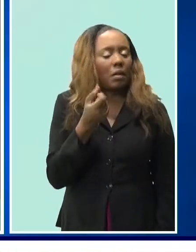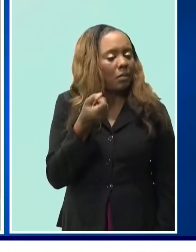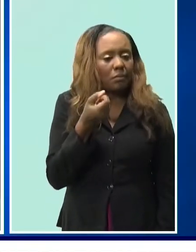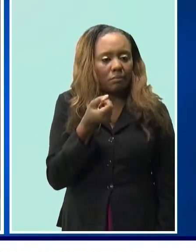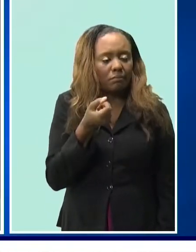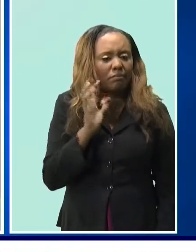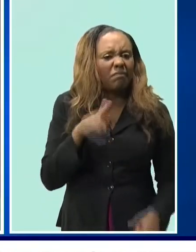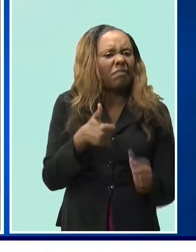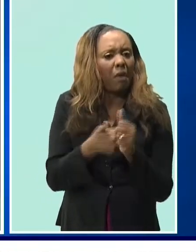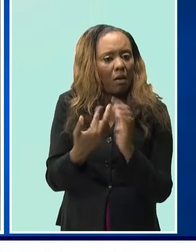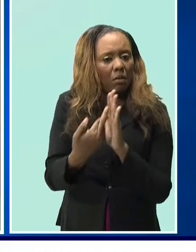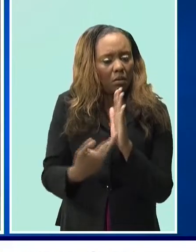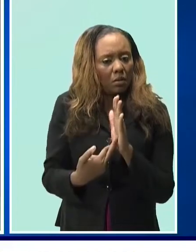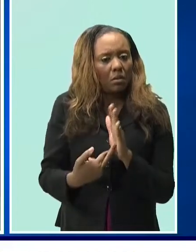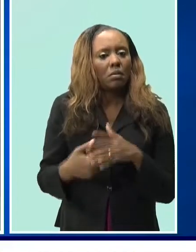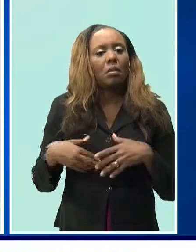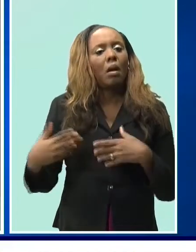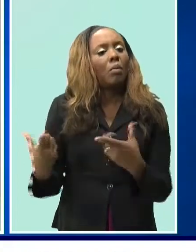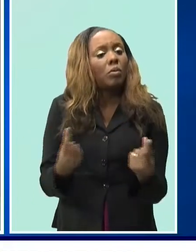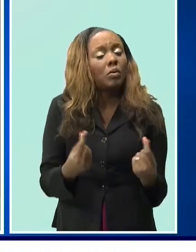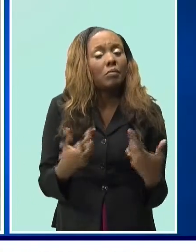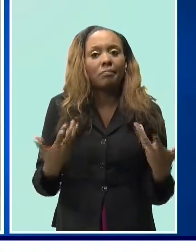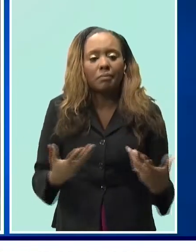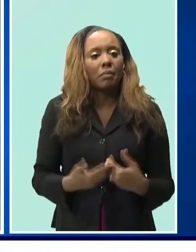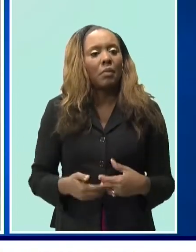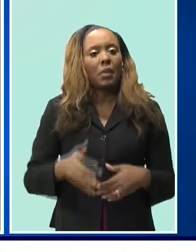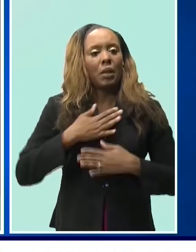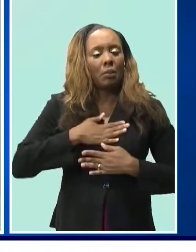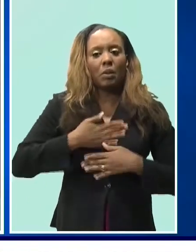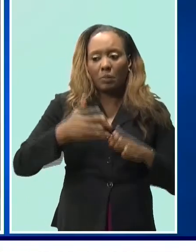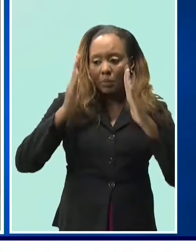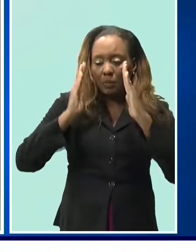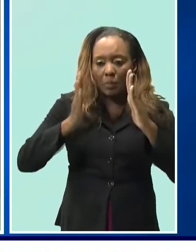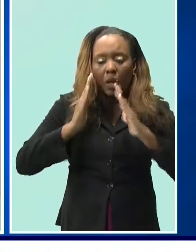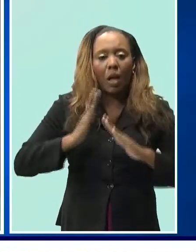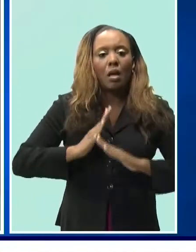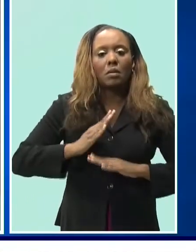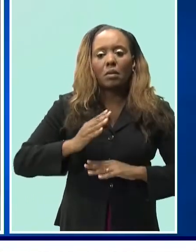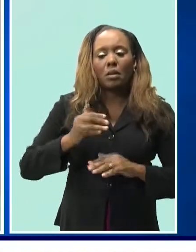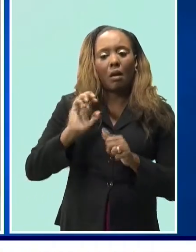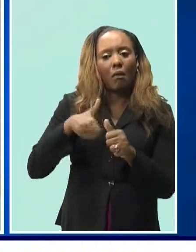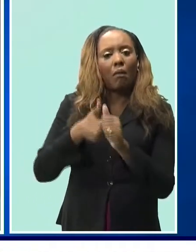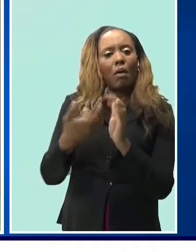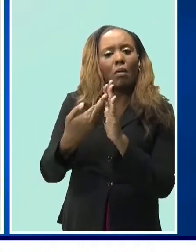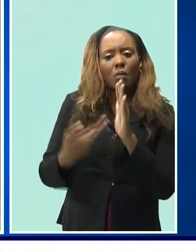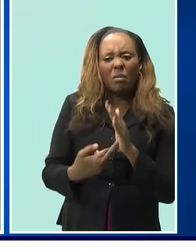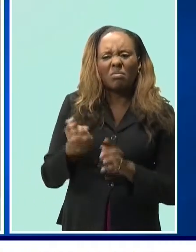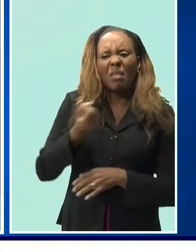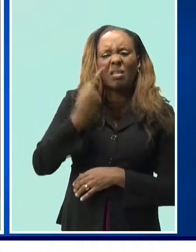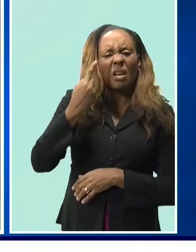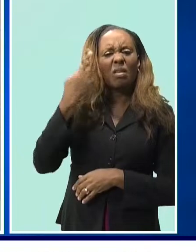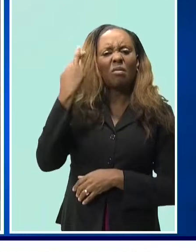we encourage people to pay attention to what it is that we're trying to do, understand the reasons why,